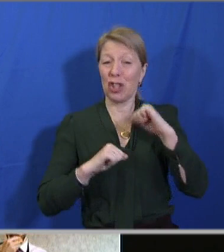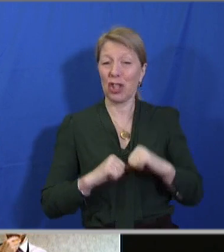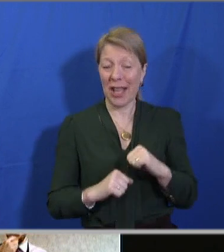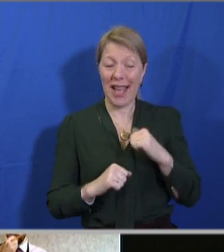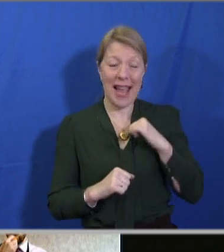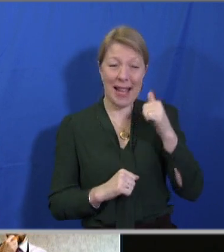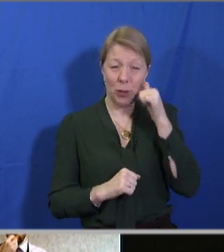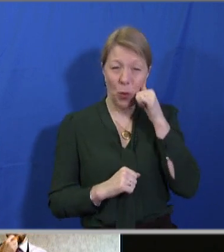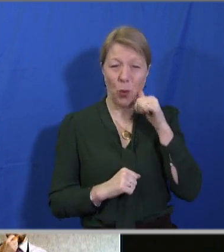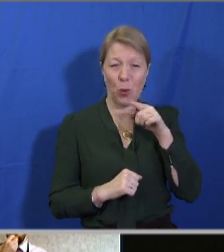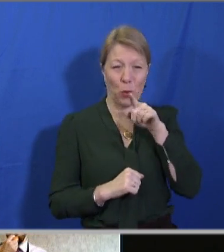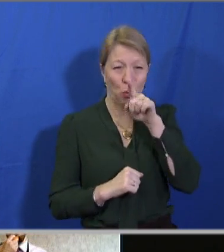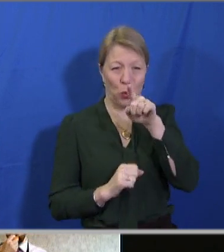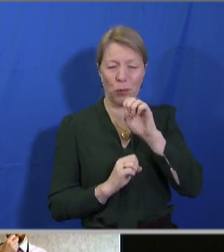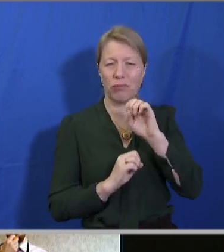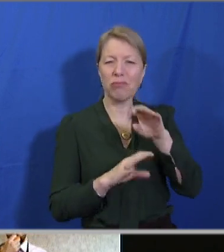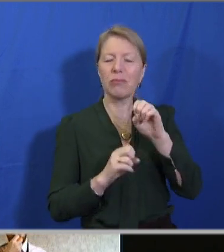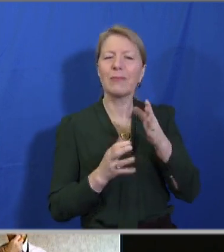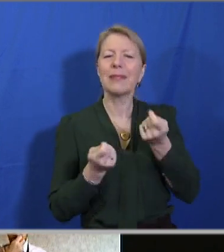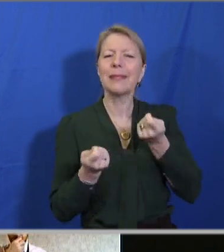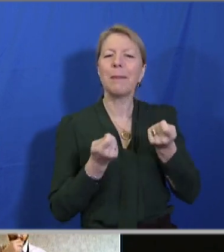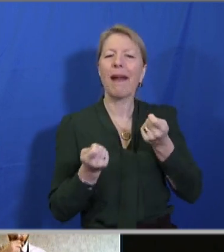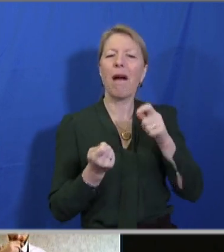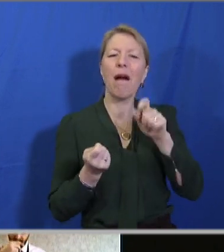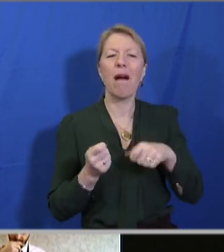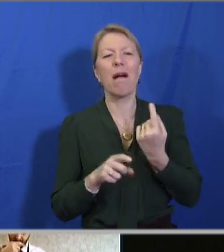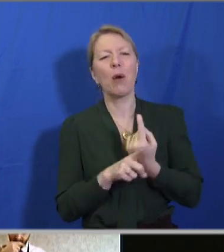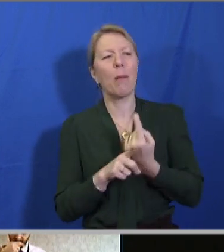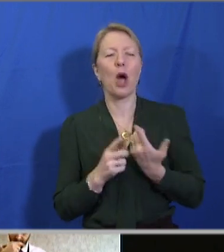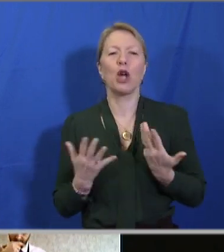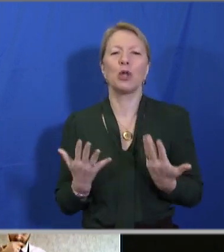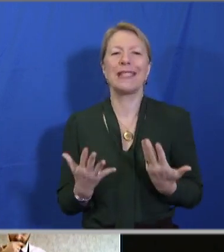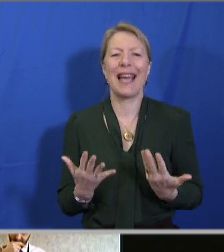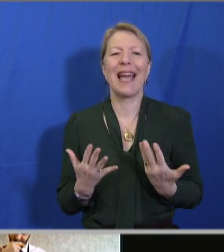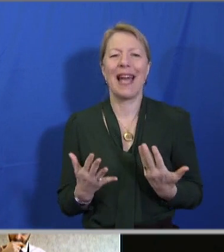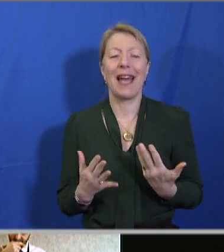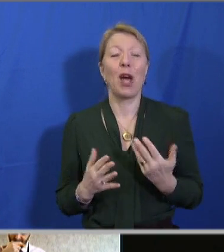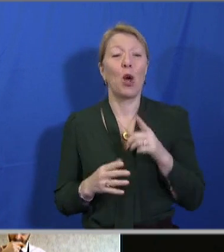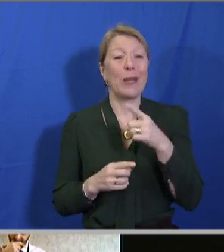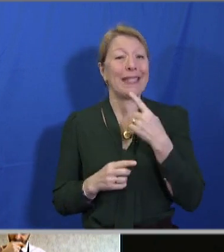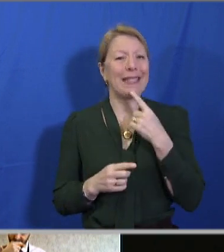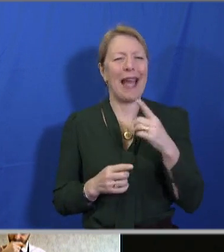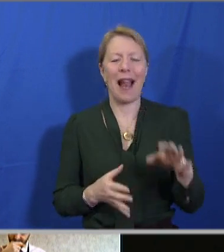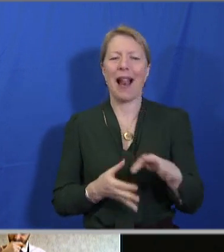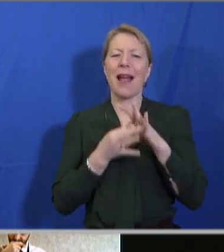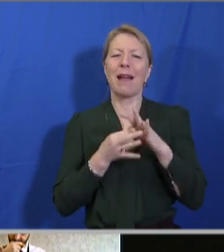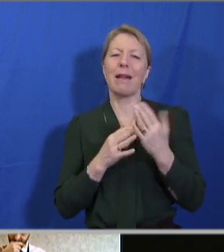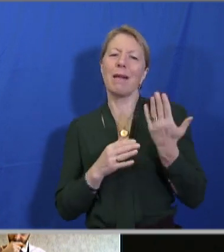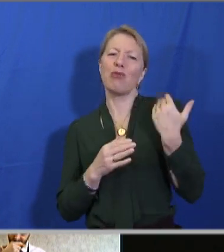updated the speaker in regard to today's event as a follow-on from the previous meeting that he'd actually